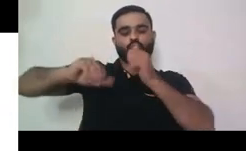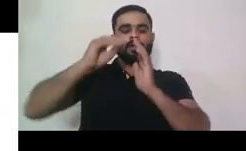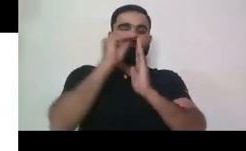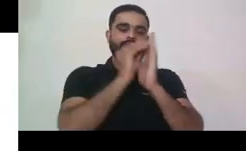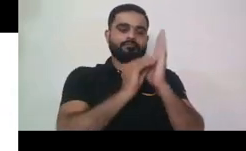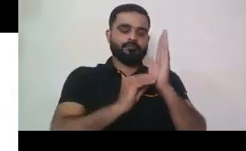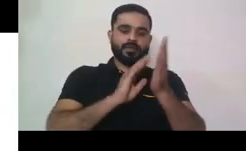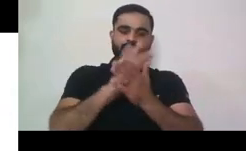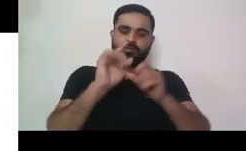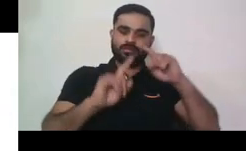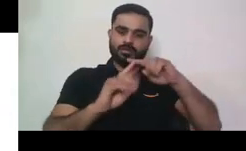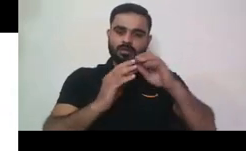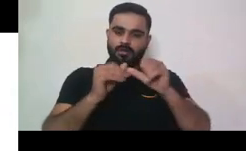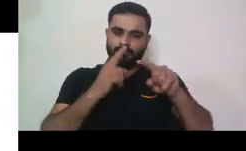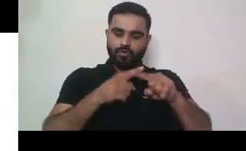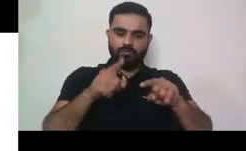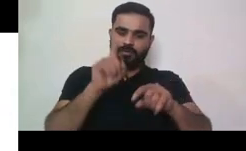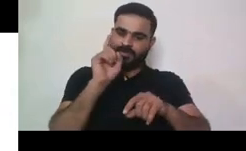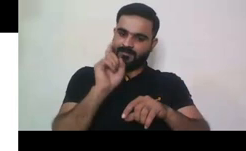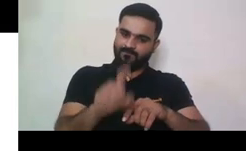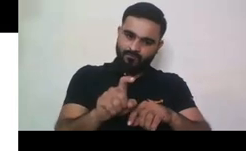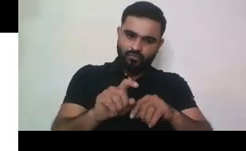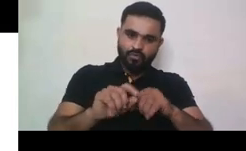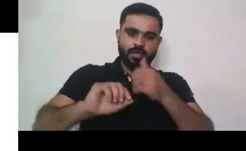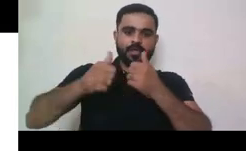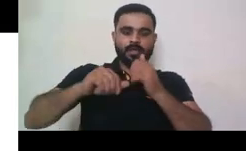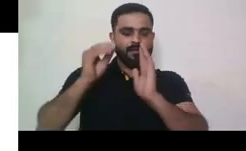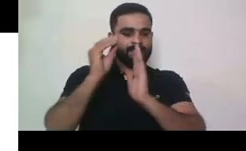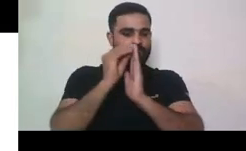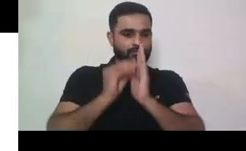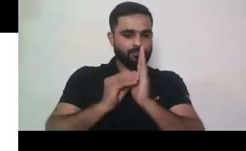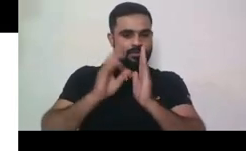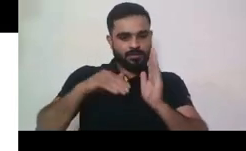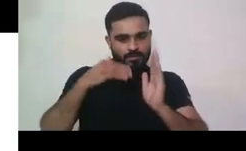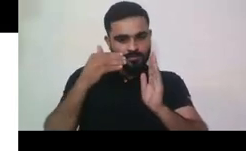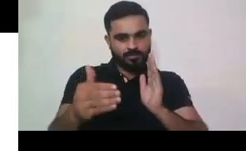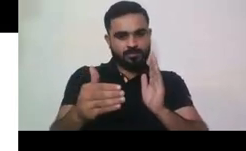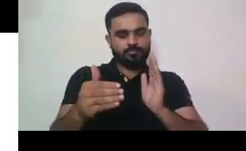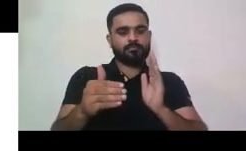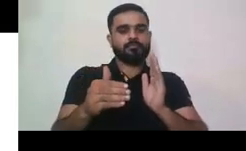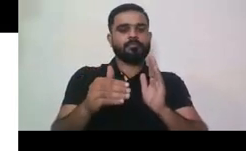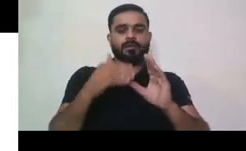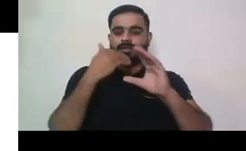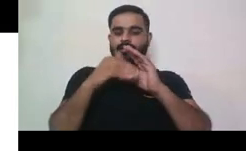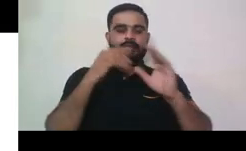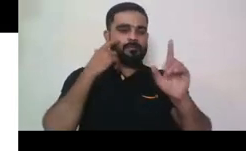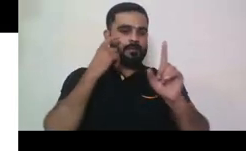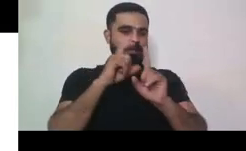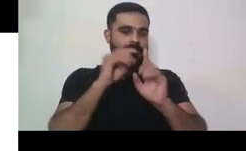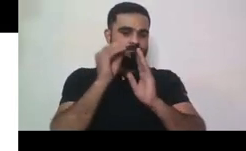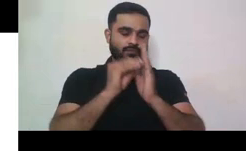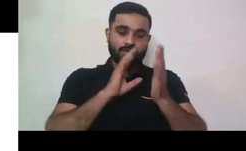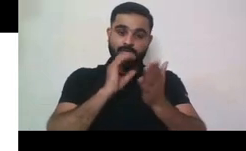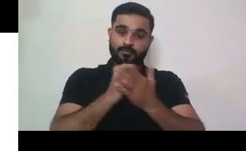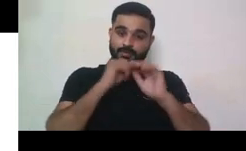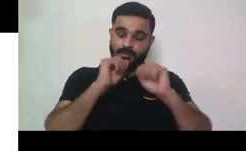the chat box. Please click on the feedback link and then enter your email address there. Make sure that